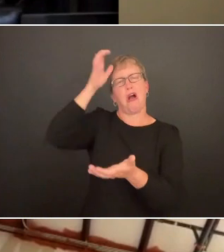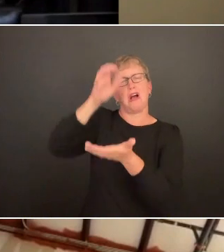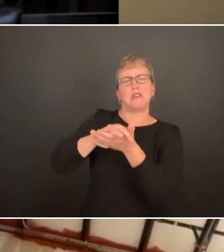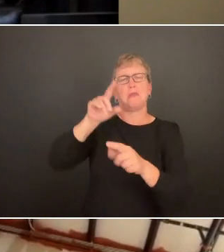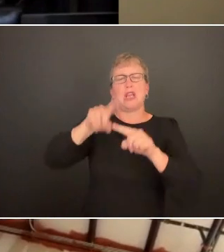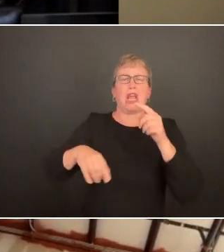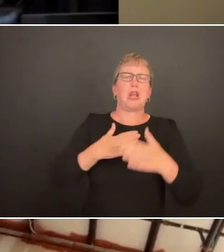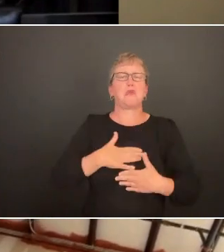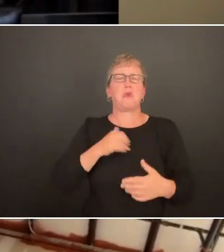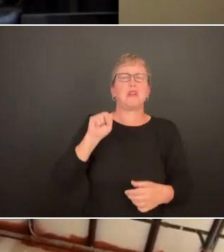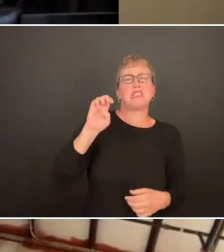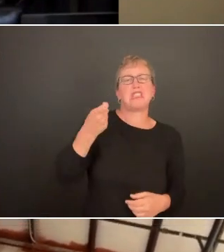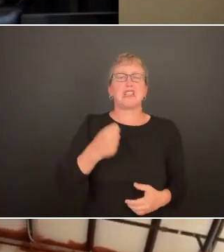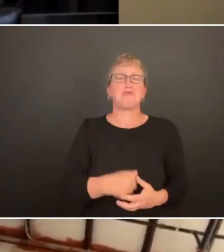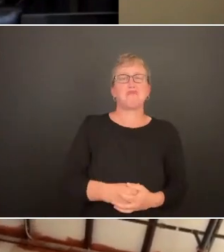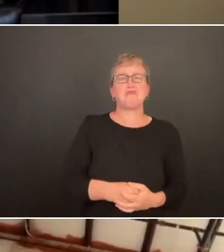enjoyment,